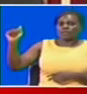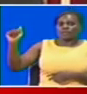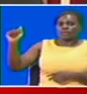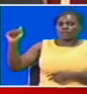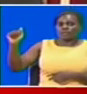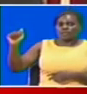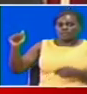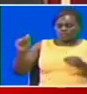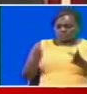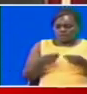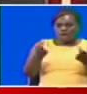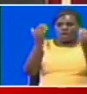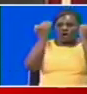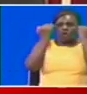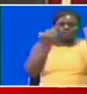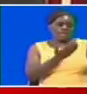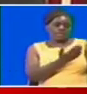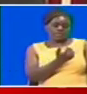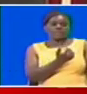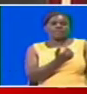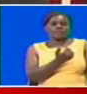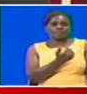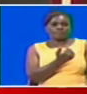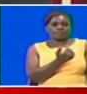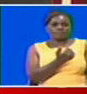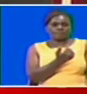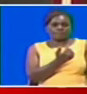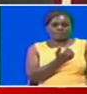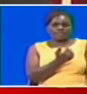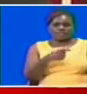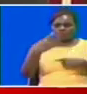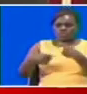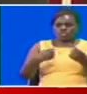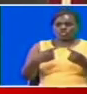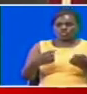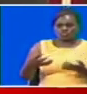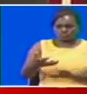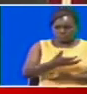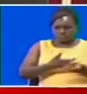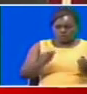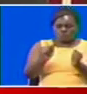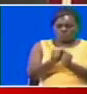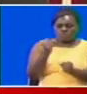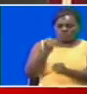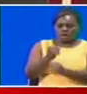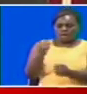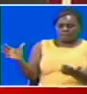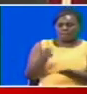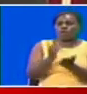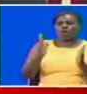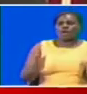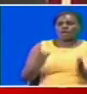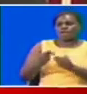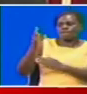conclude and deposit in court. We expect that we shall restore harmony with our employers. And